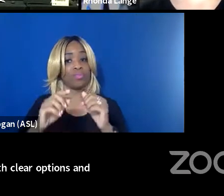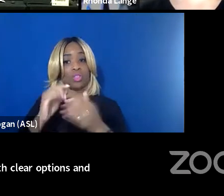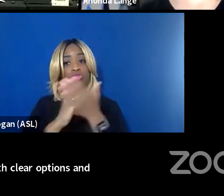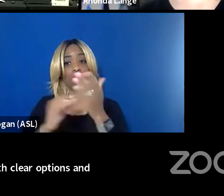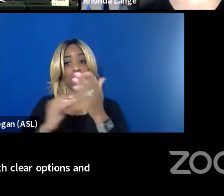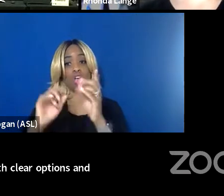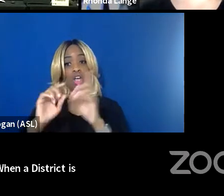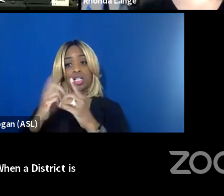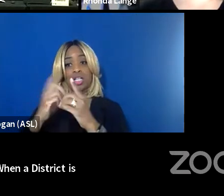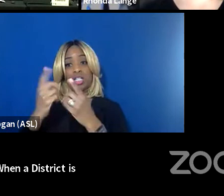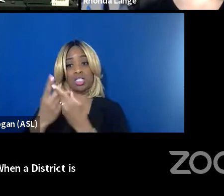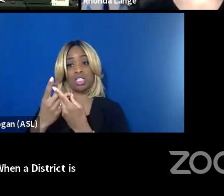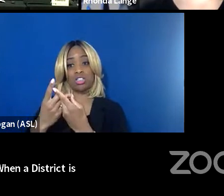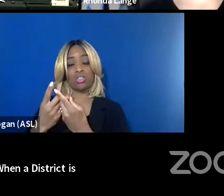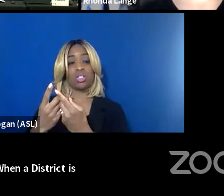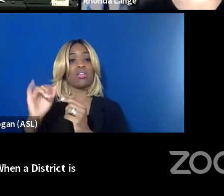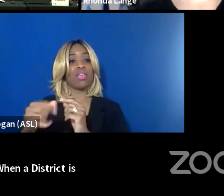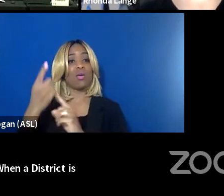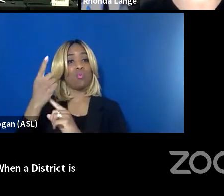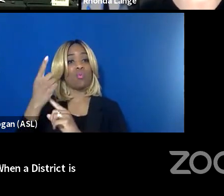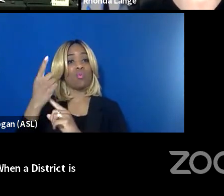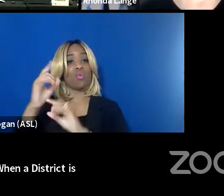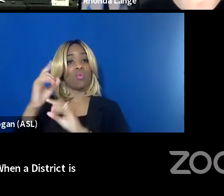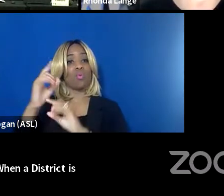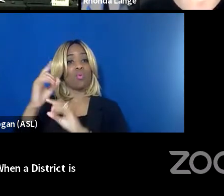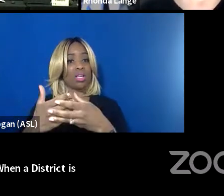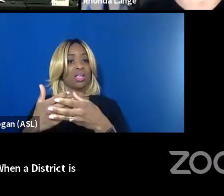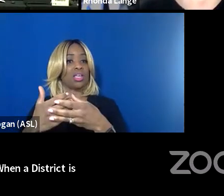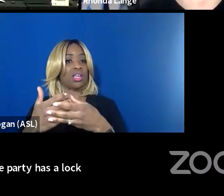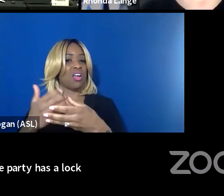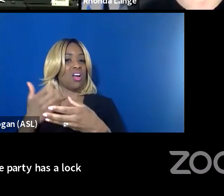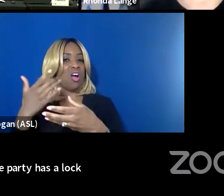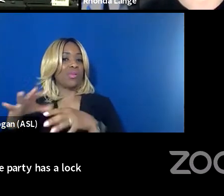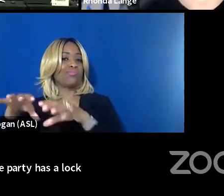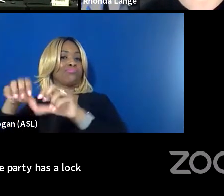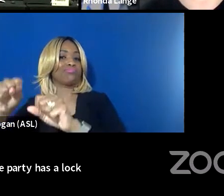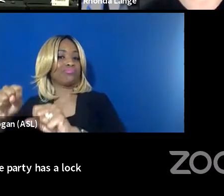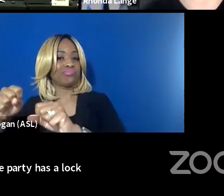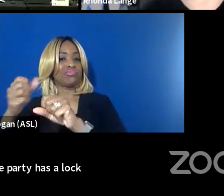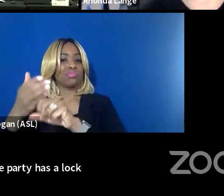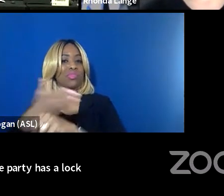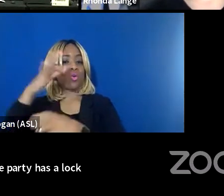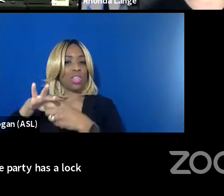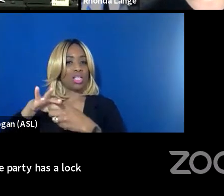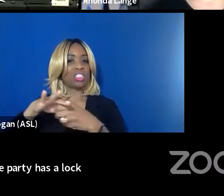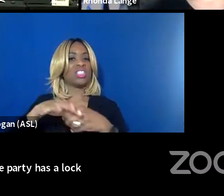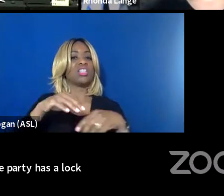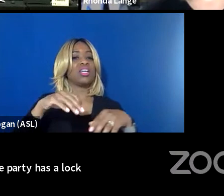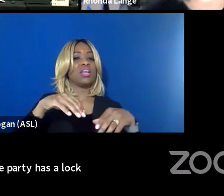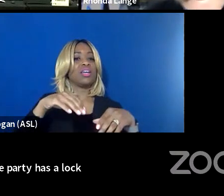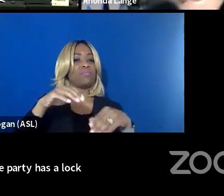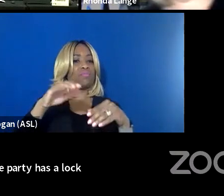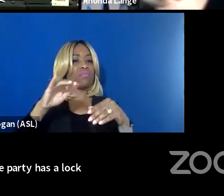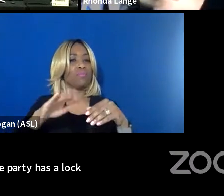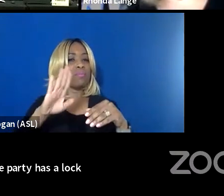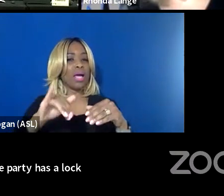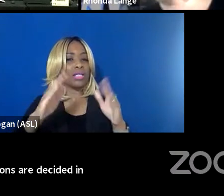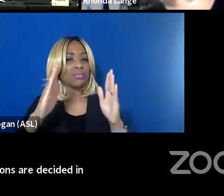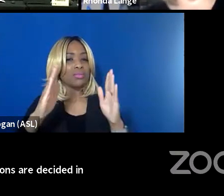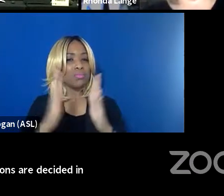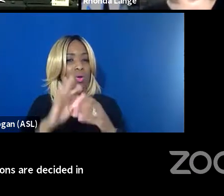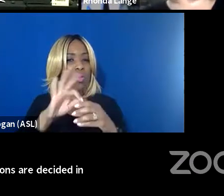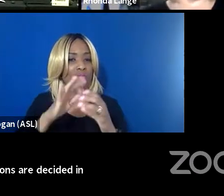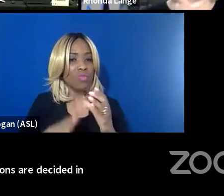way that one party has a lock on the outcome, where elections are decided in primaries by a very small group of